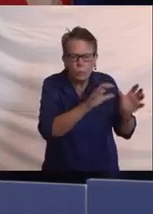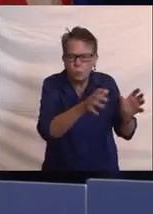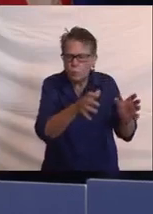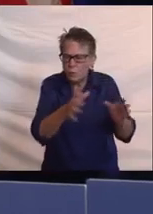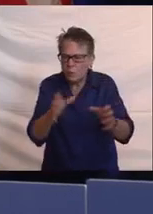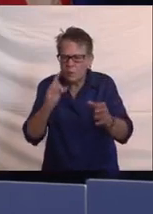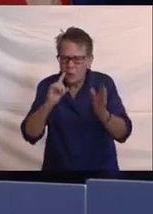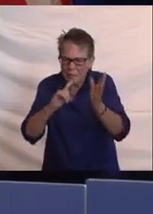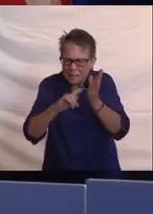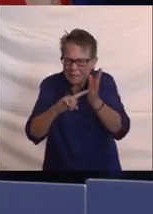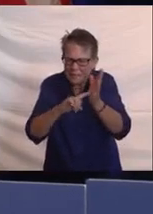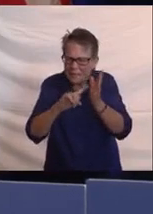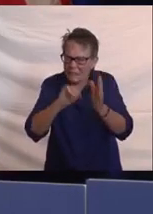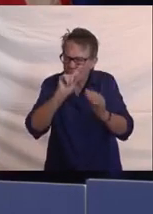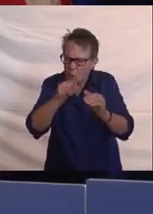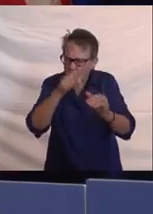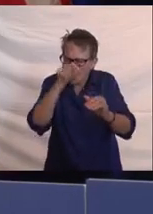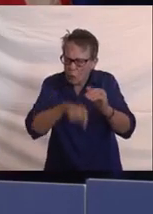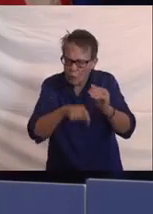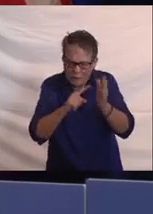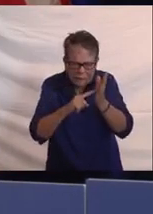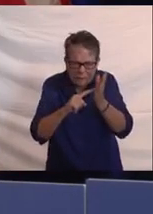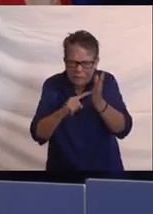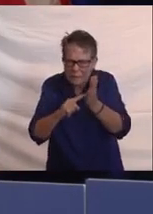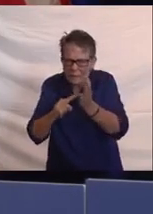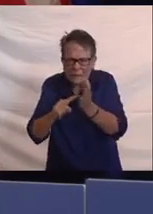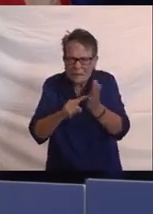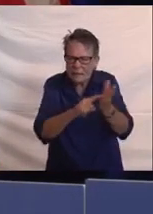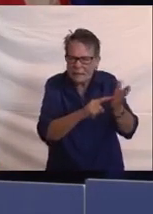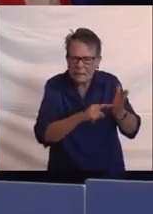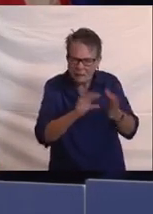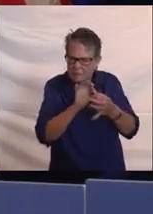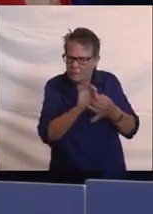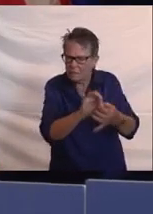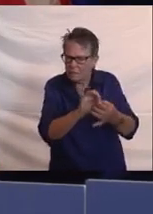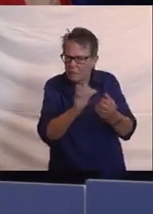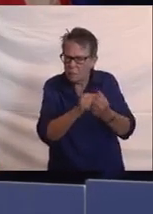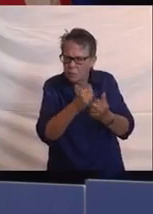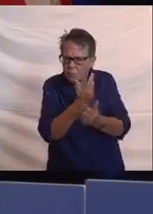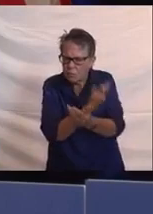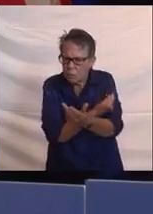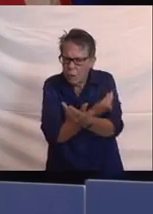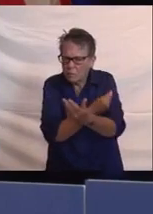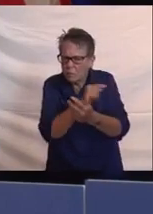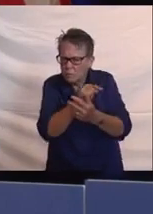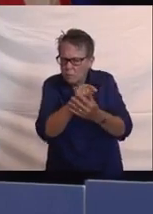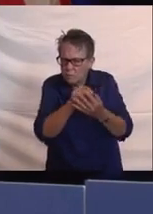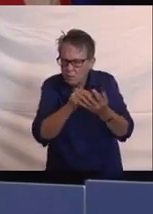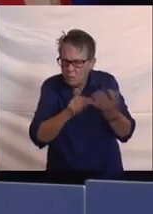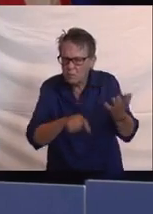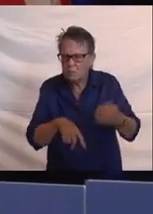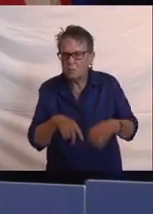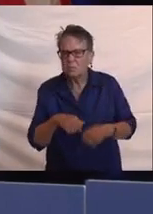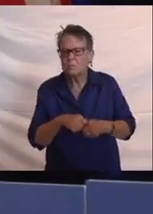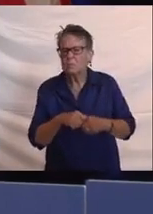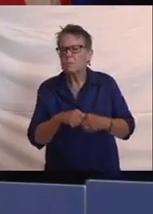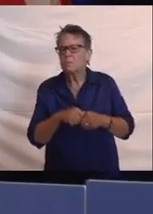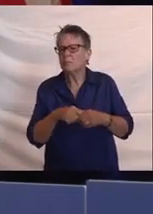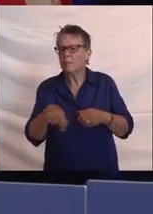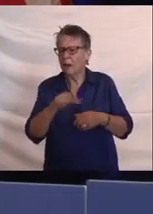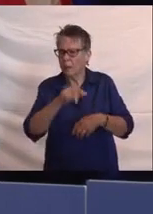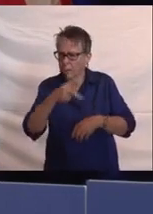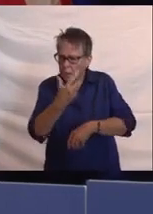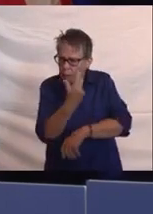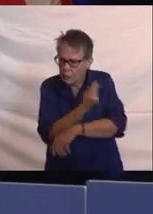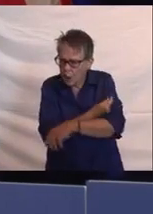the vaccines might be or the recommendation for, say, a 3rd dose or a booster, but also safety data. With that said, as